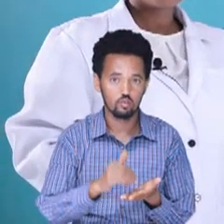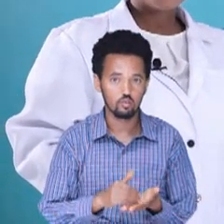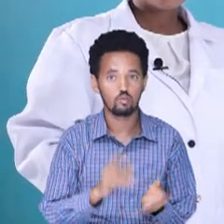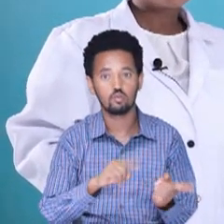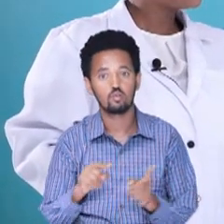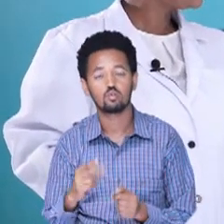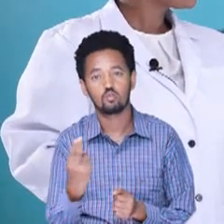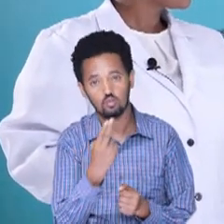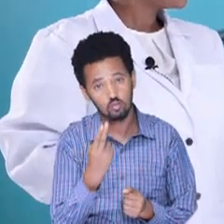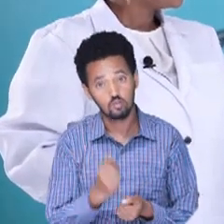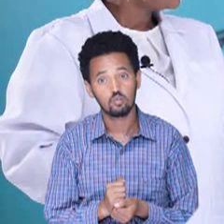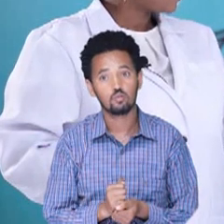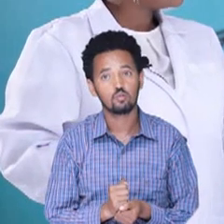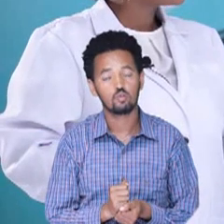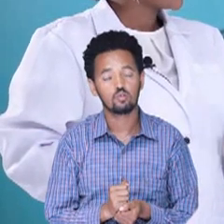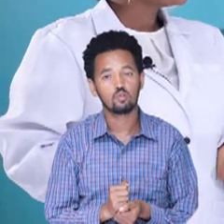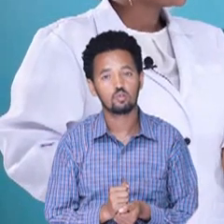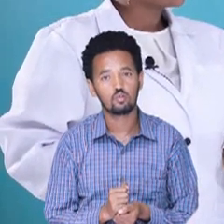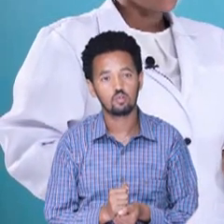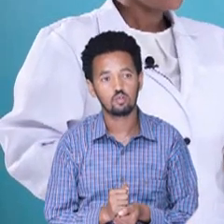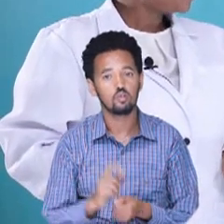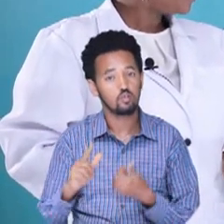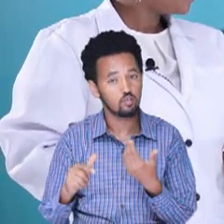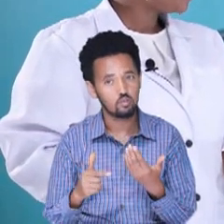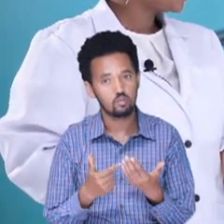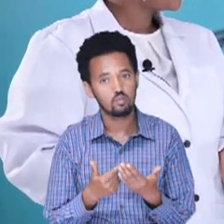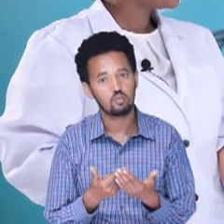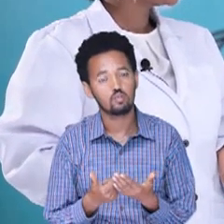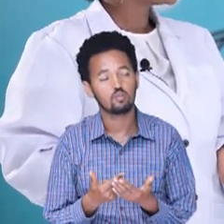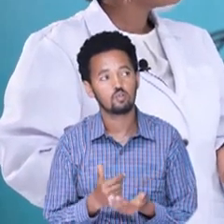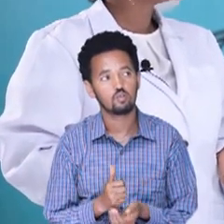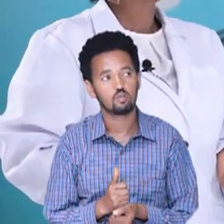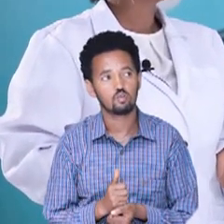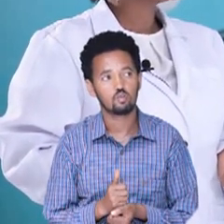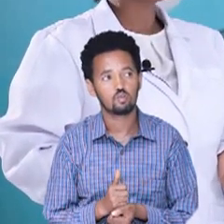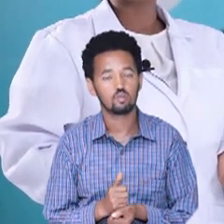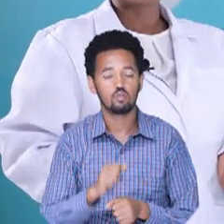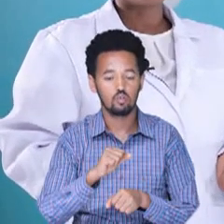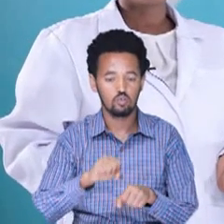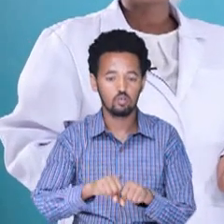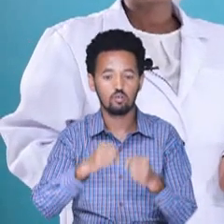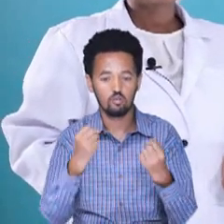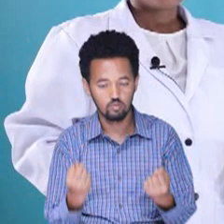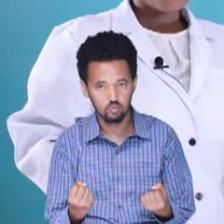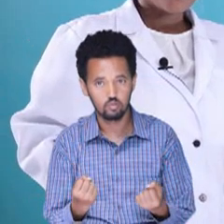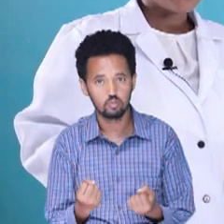same farming, and counterplowing, crop rotation